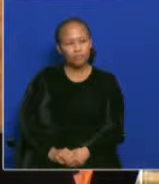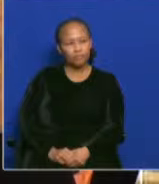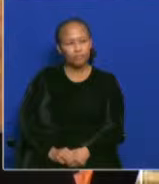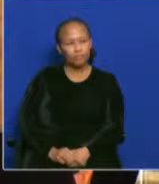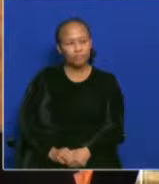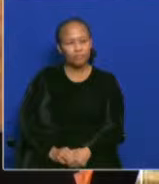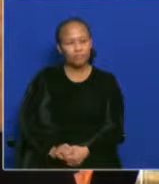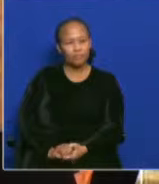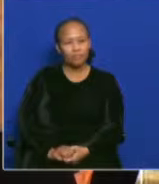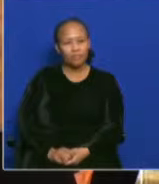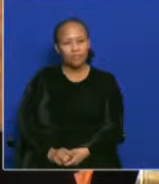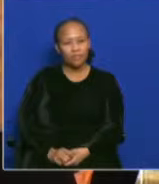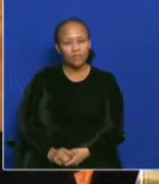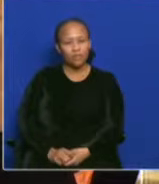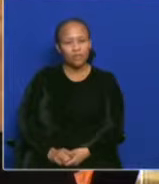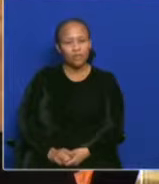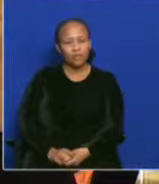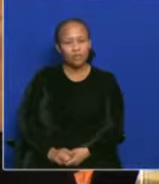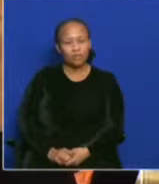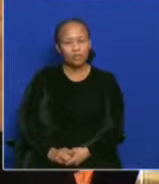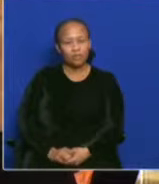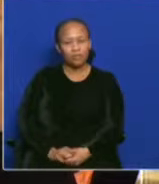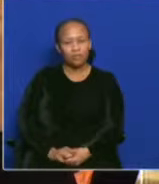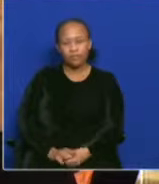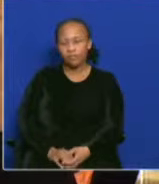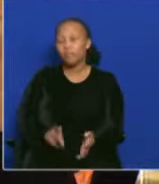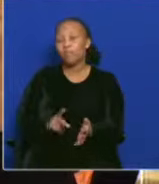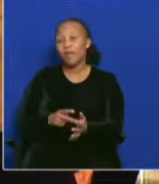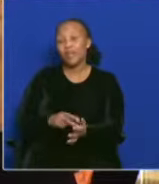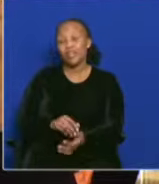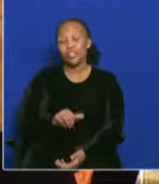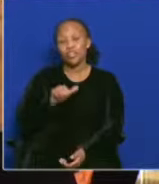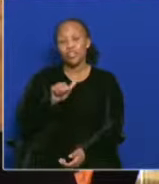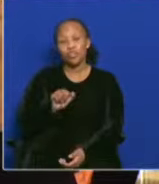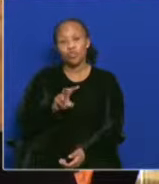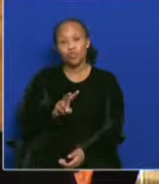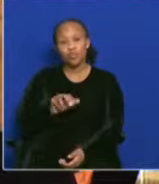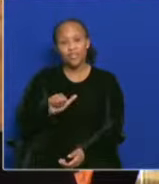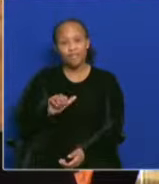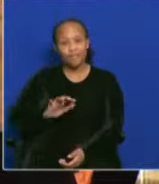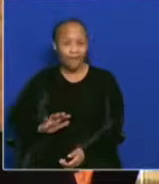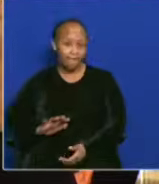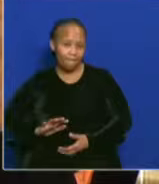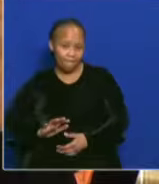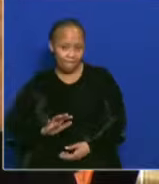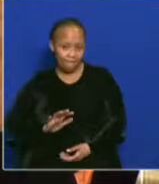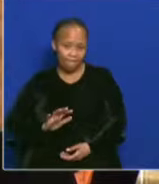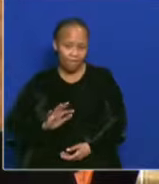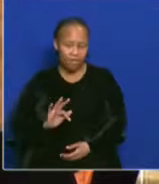Chair and Commissioners, if you go to 6265, in the same